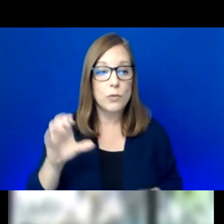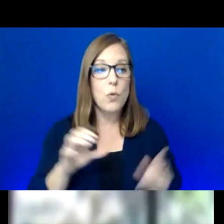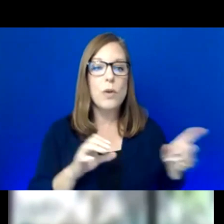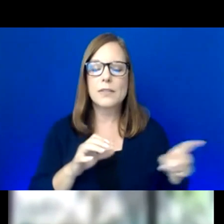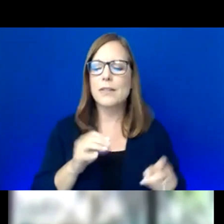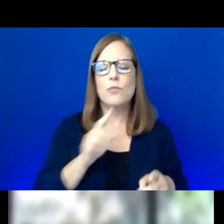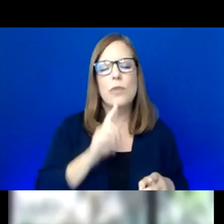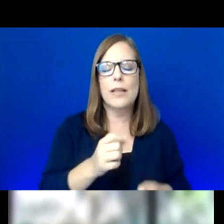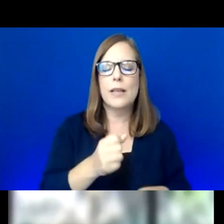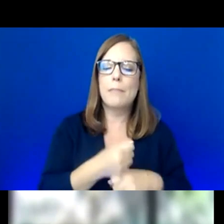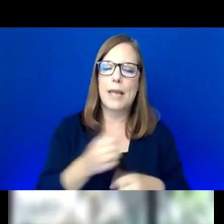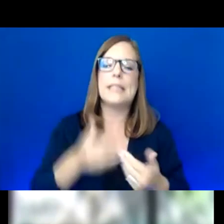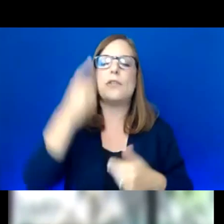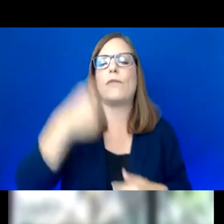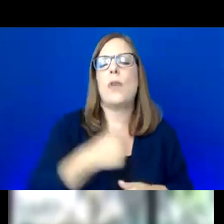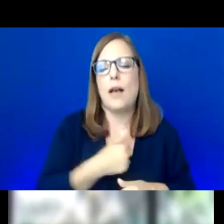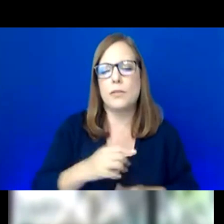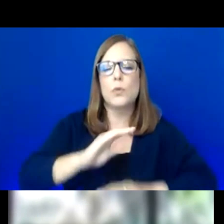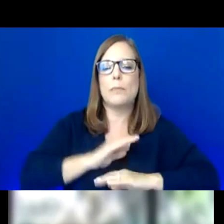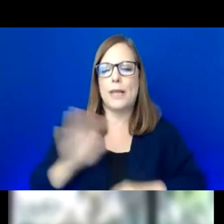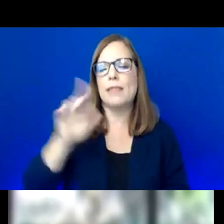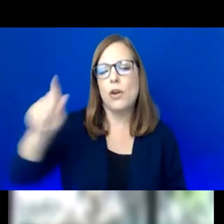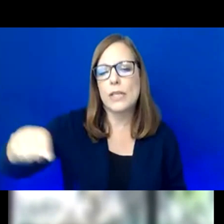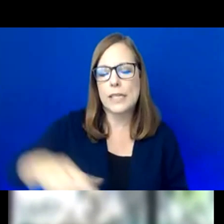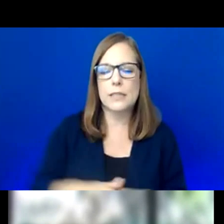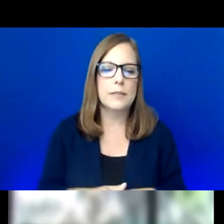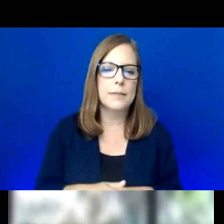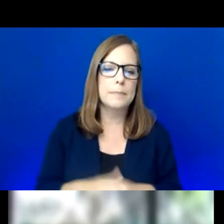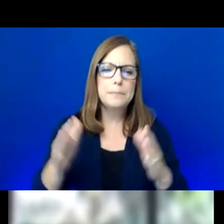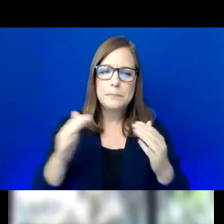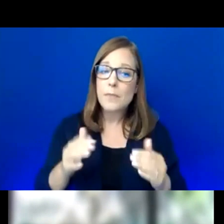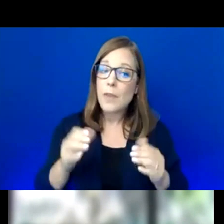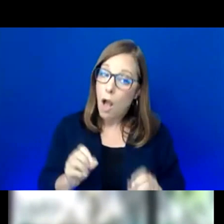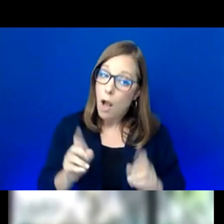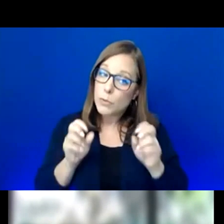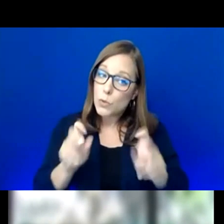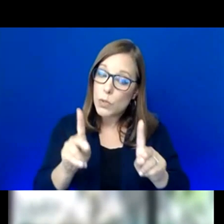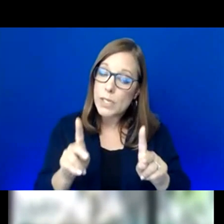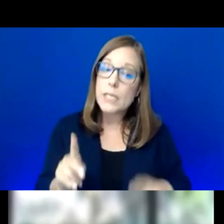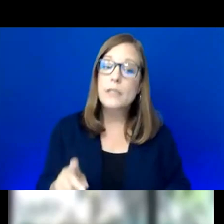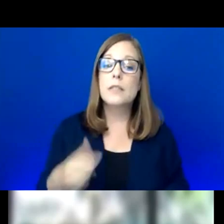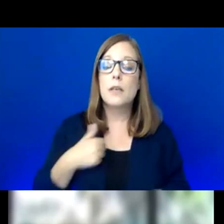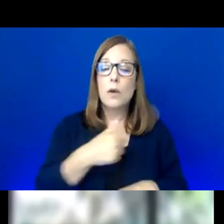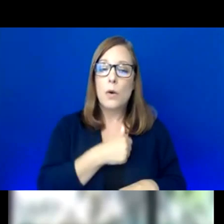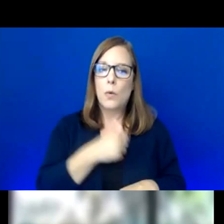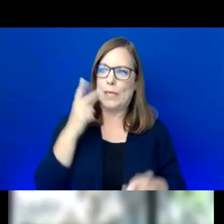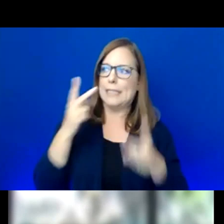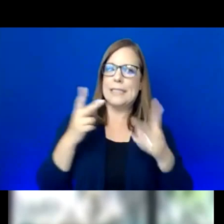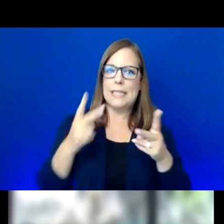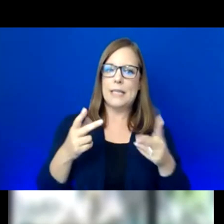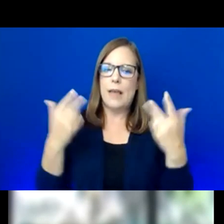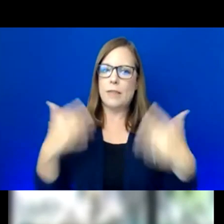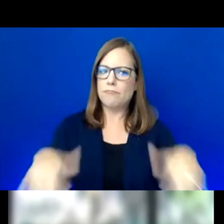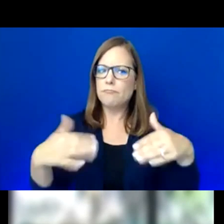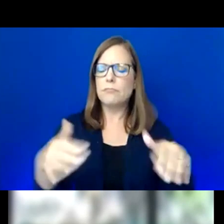the need. As far as opportunities, we see that there are tremendous opportunities